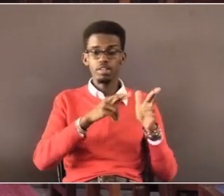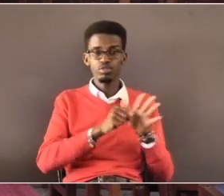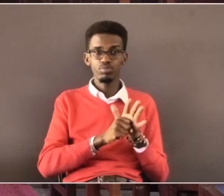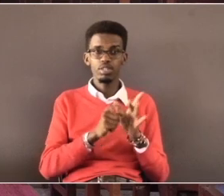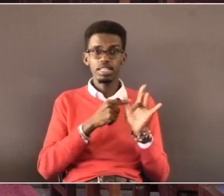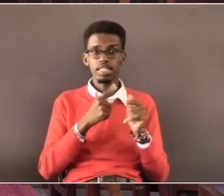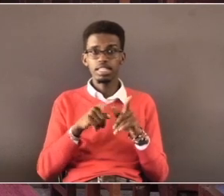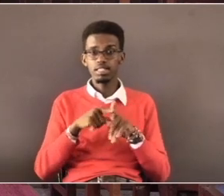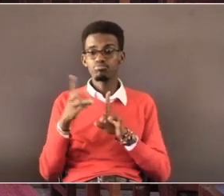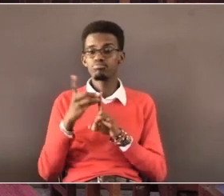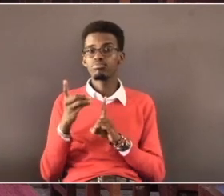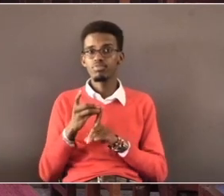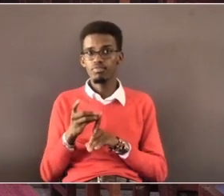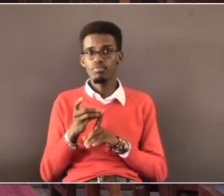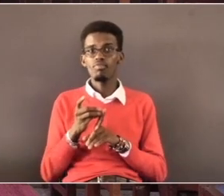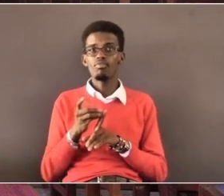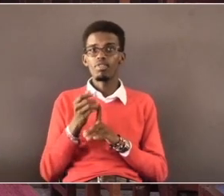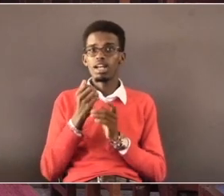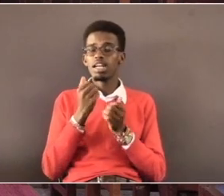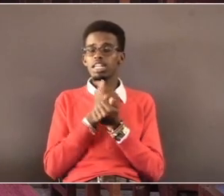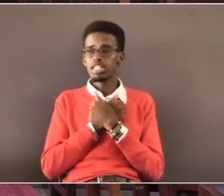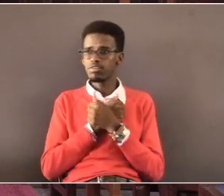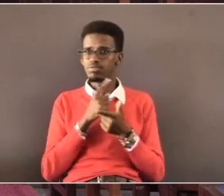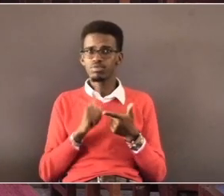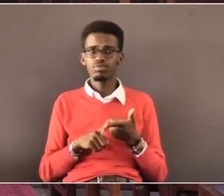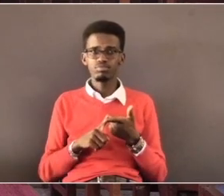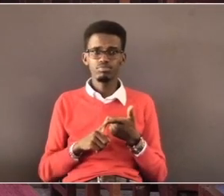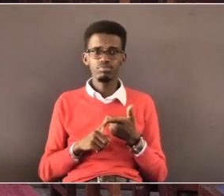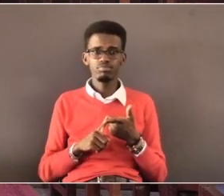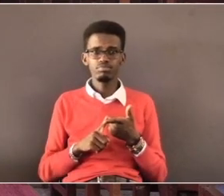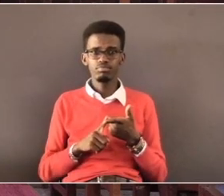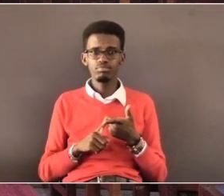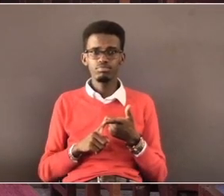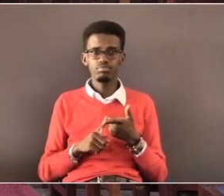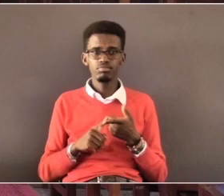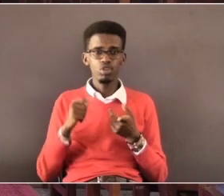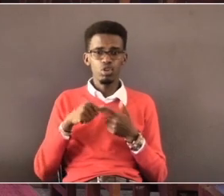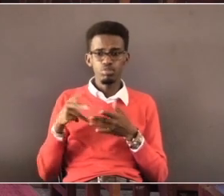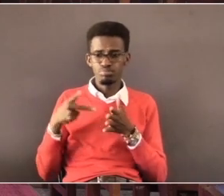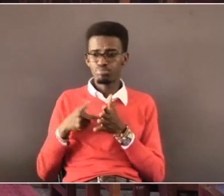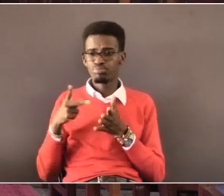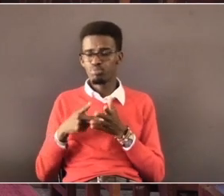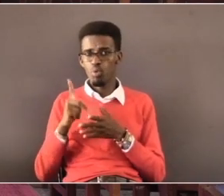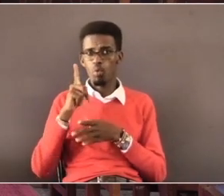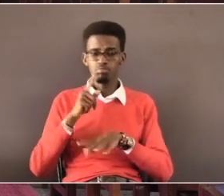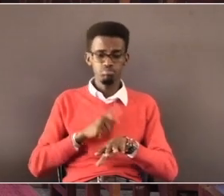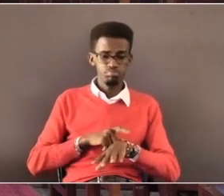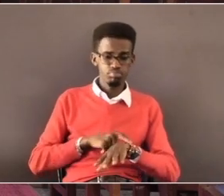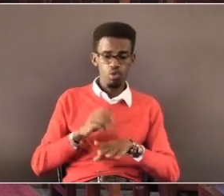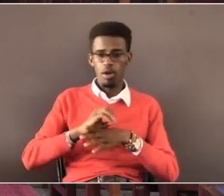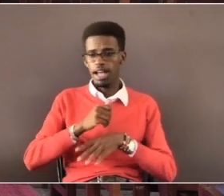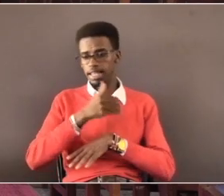with that you are dating loves to do impulse buying, and it is one watch after the other,